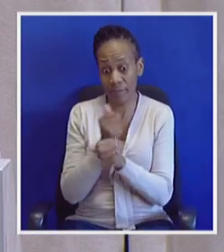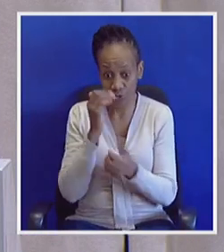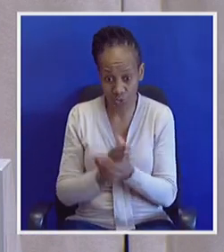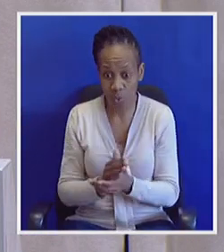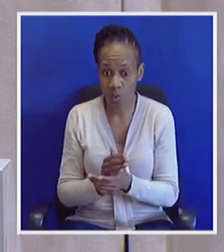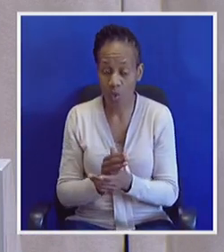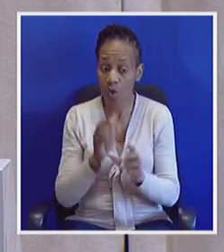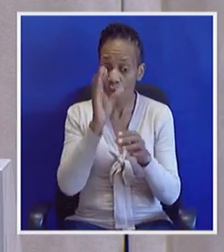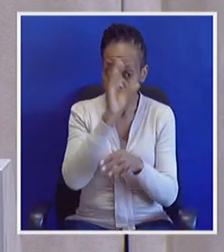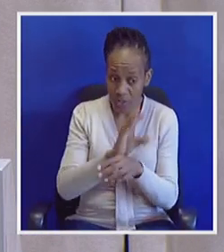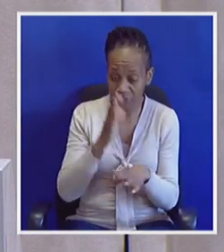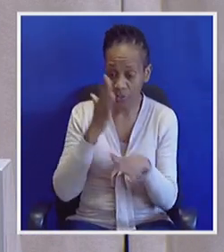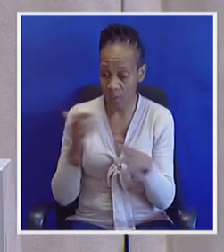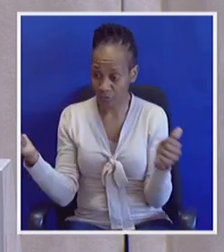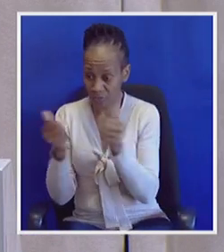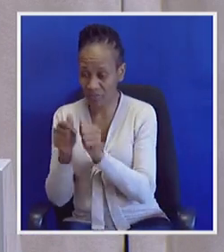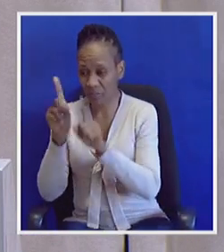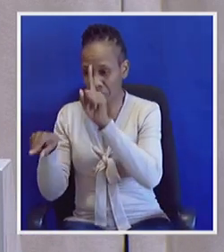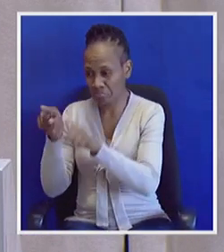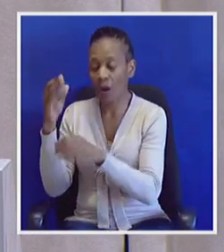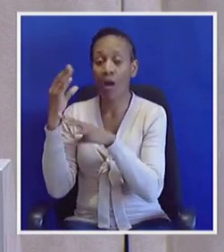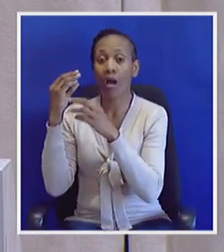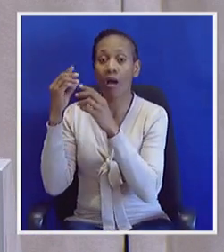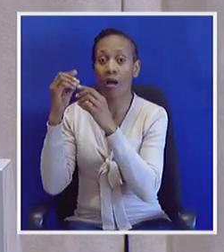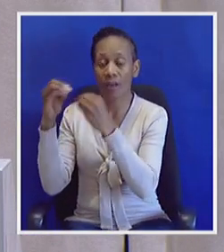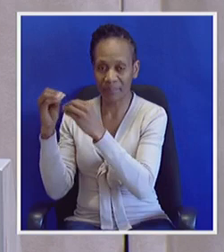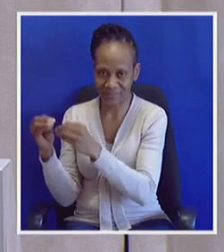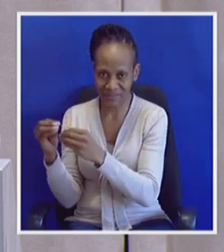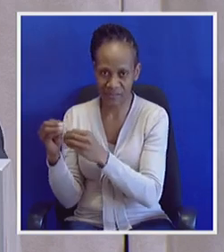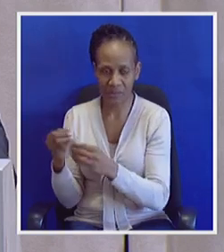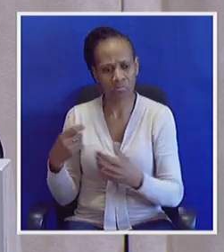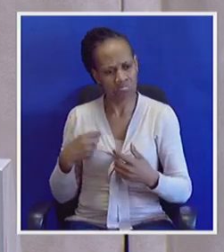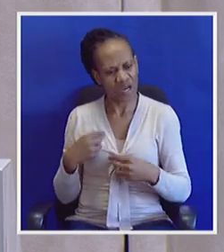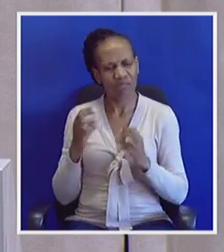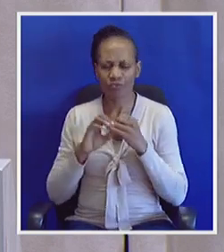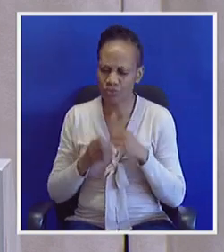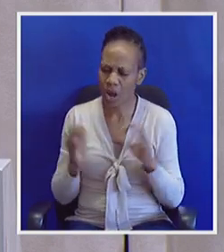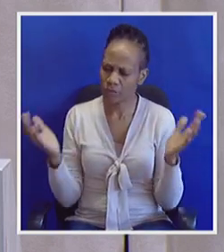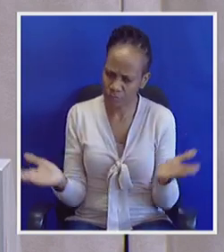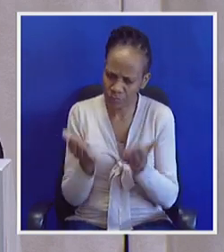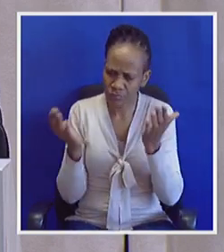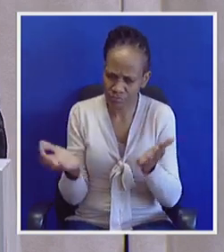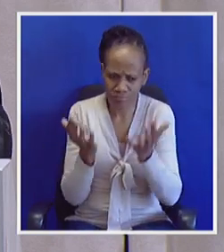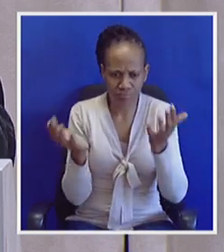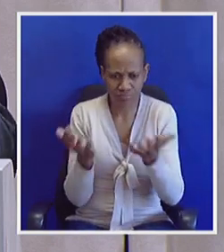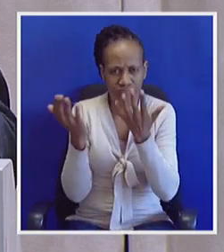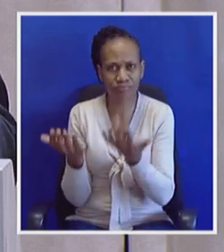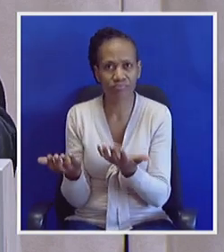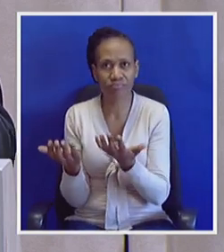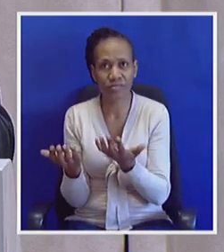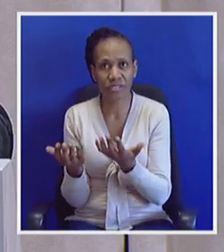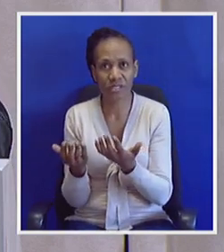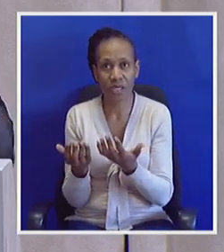partnerships with various companies. In fact, I've been encouraging the adopt a